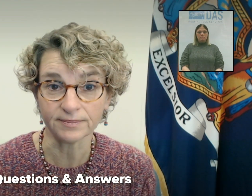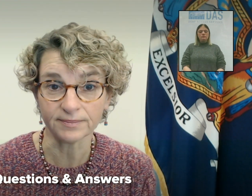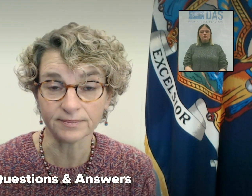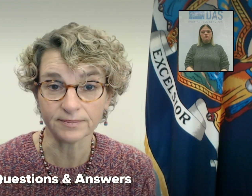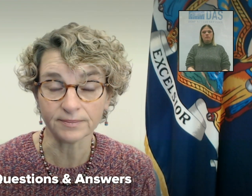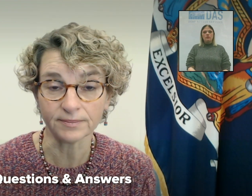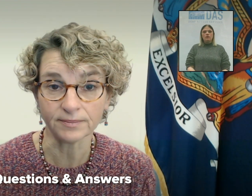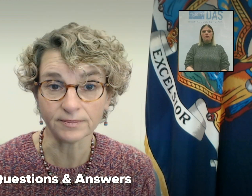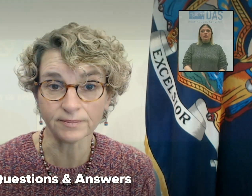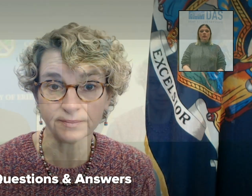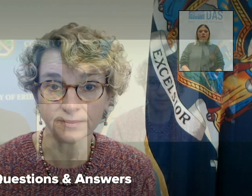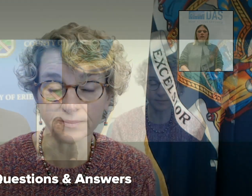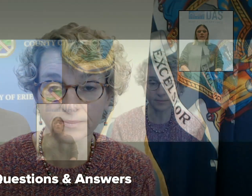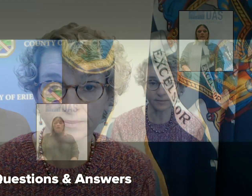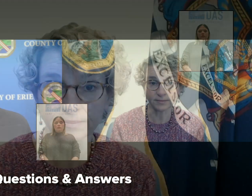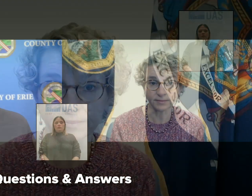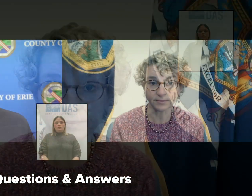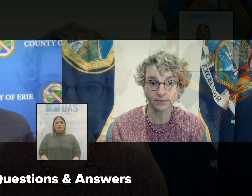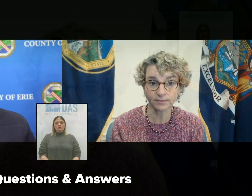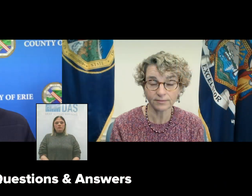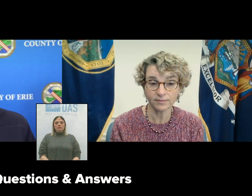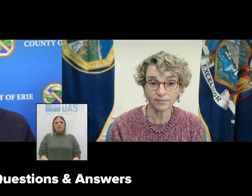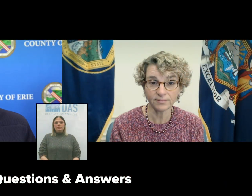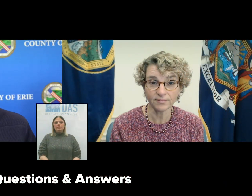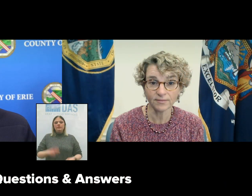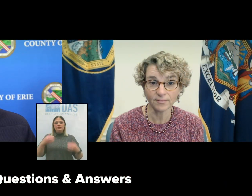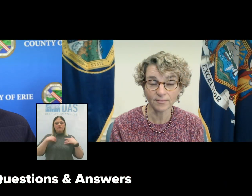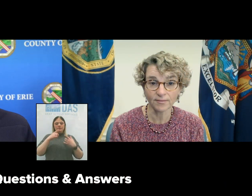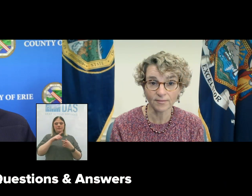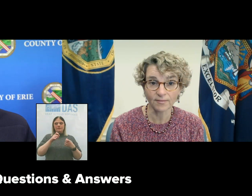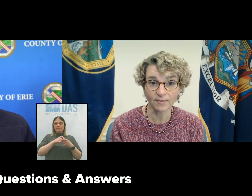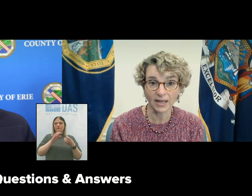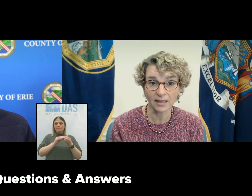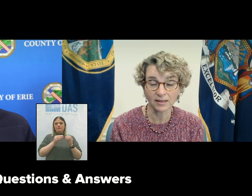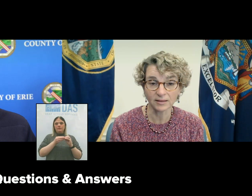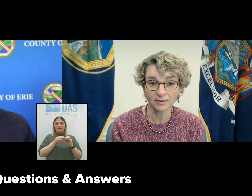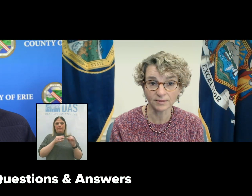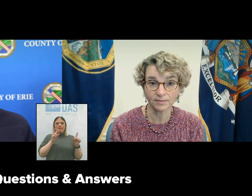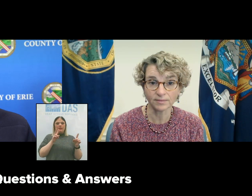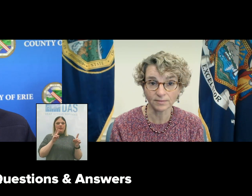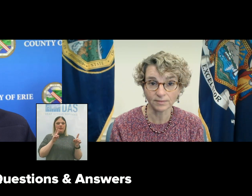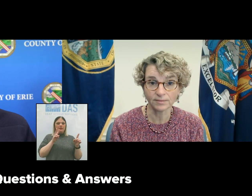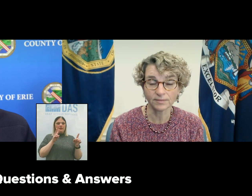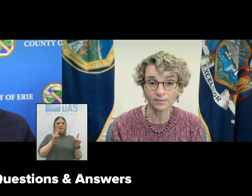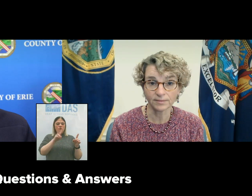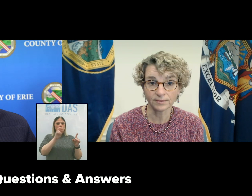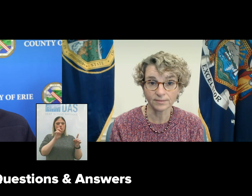Okay. Do you have an exact number of contact tracers that you need? From Erie County, it's 277.